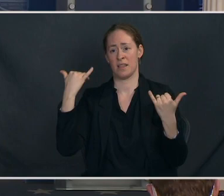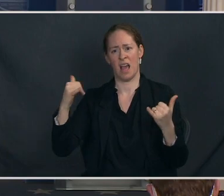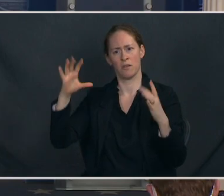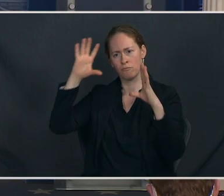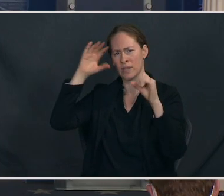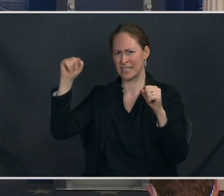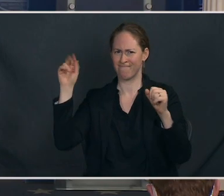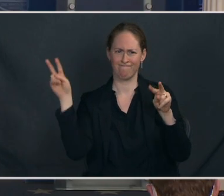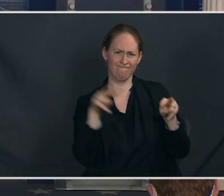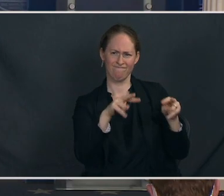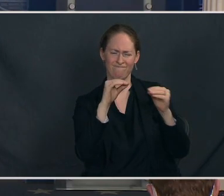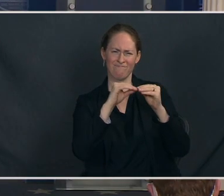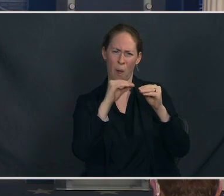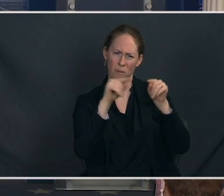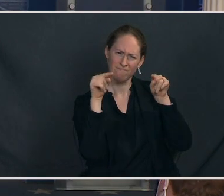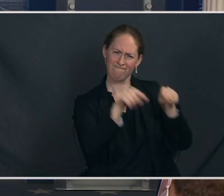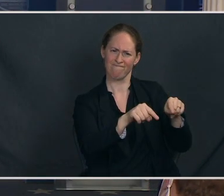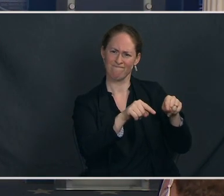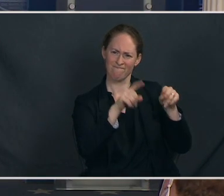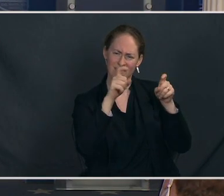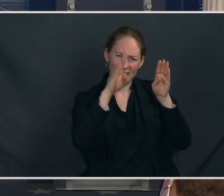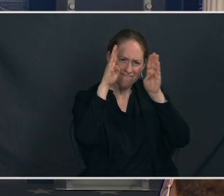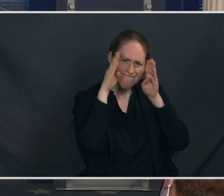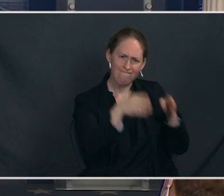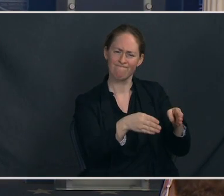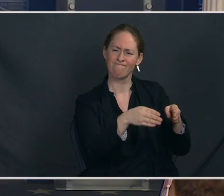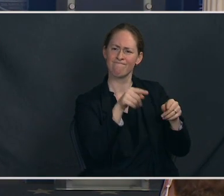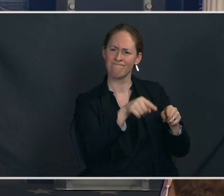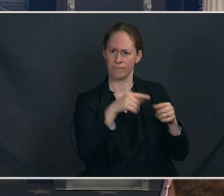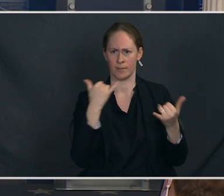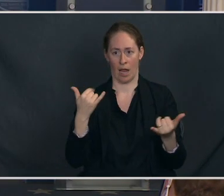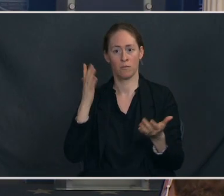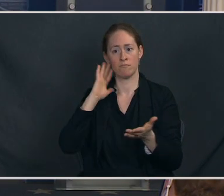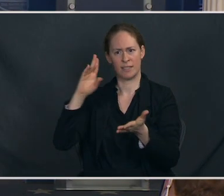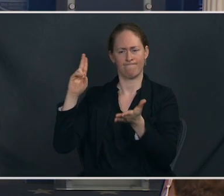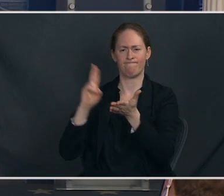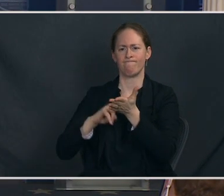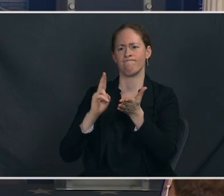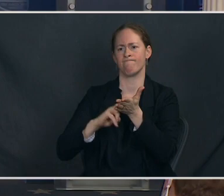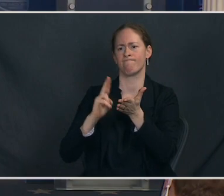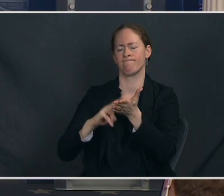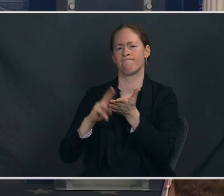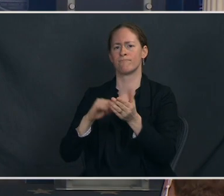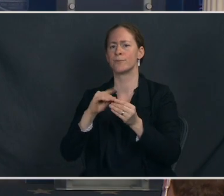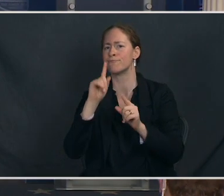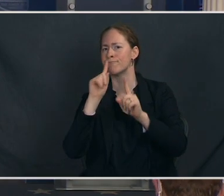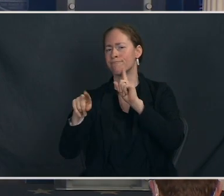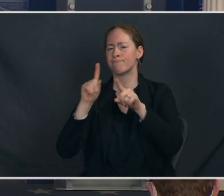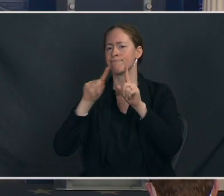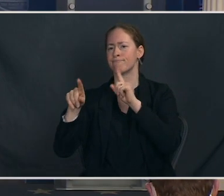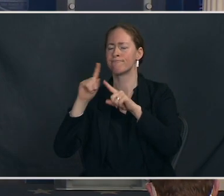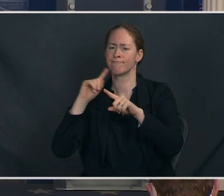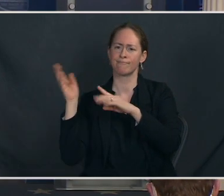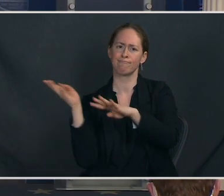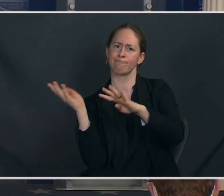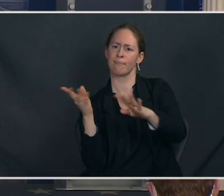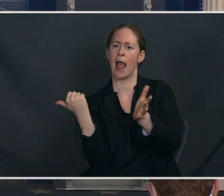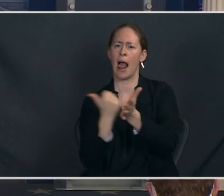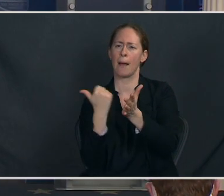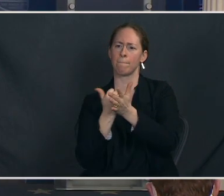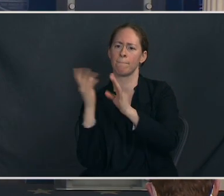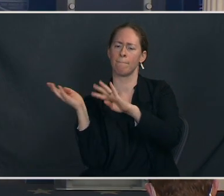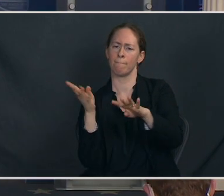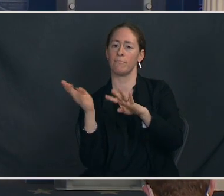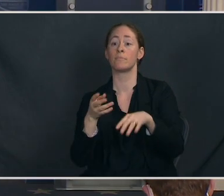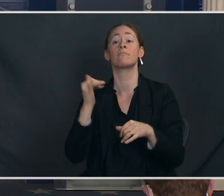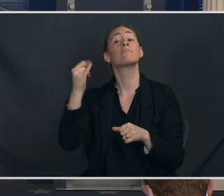his agenda by signing an additional package of executive actions. The President will sign a memorandum directing the Department of Housing